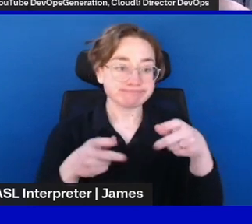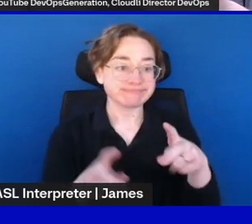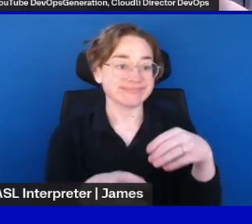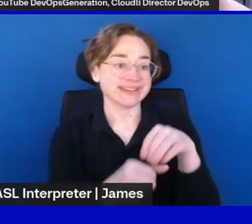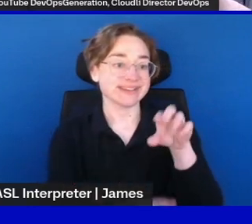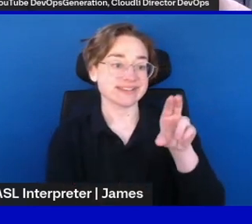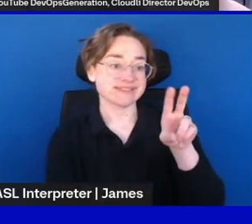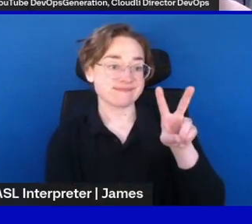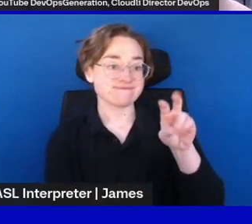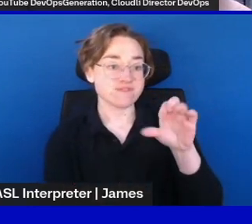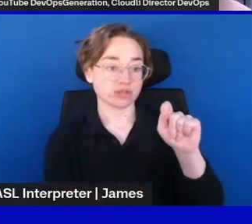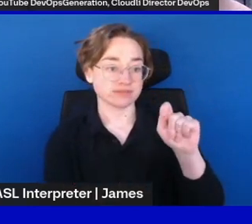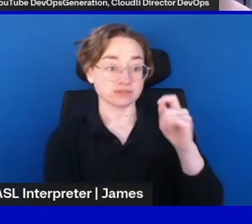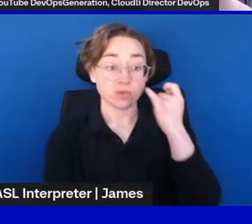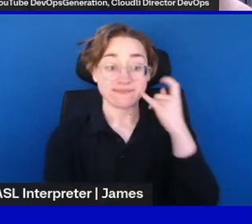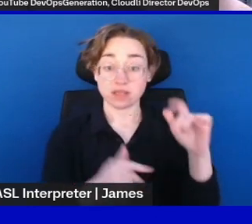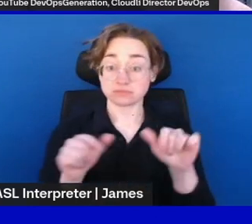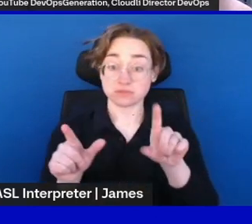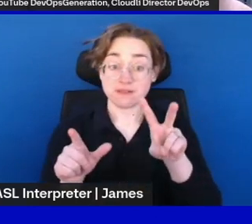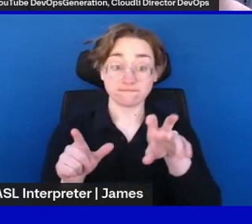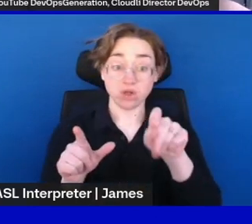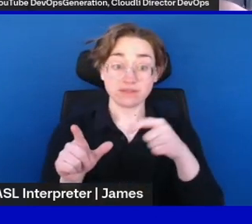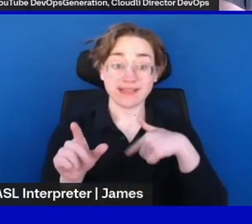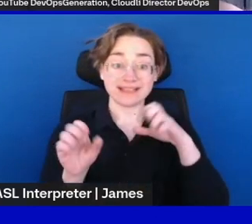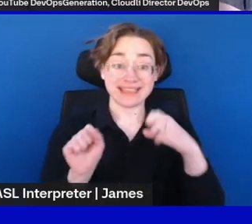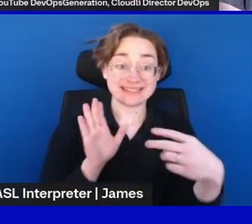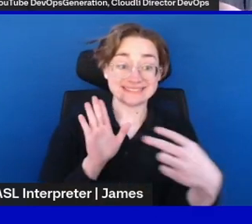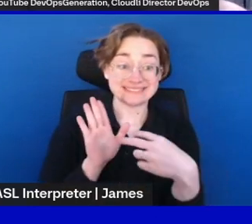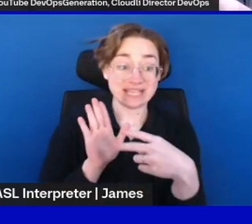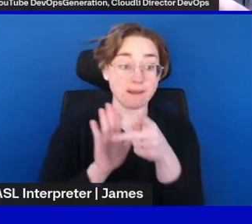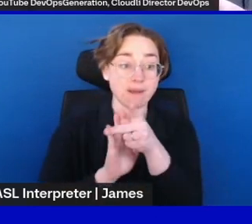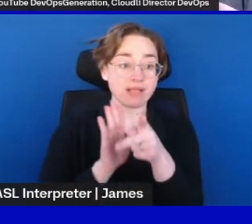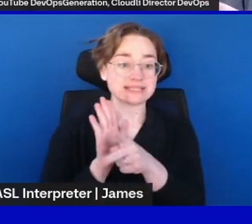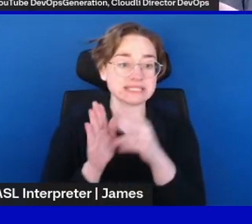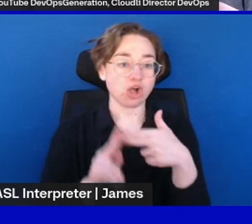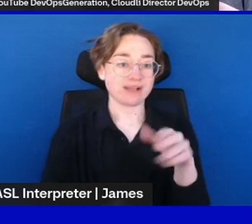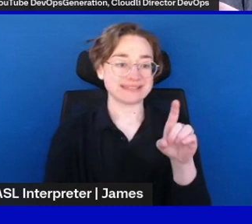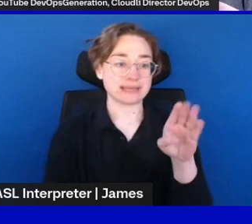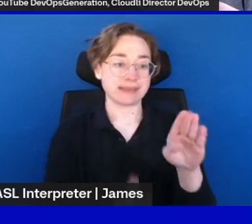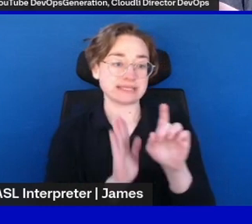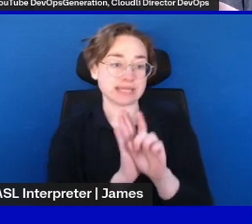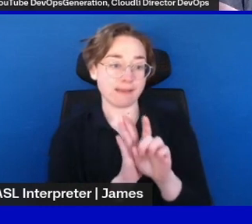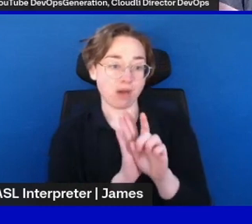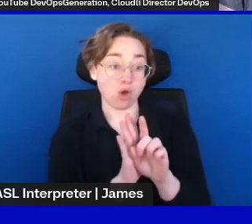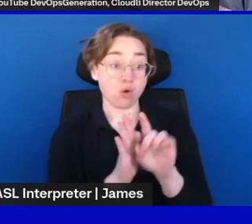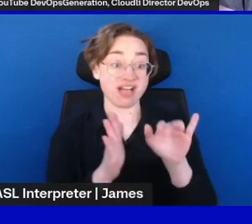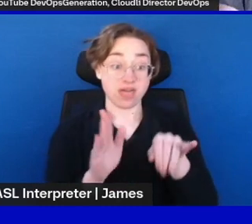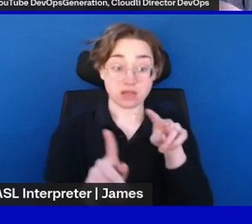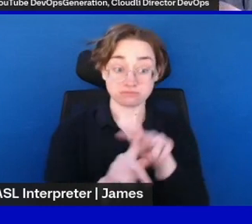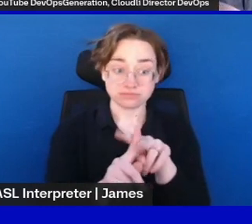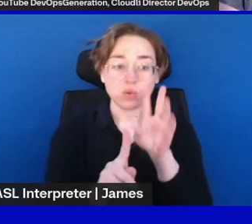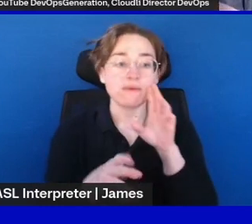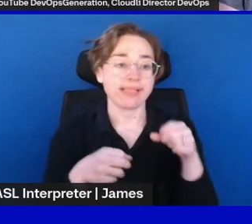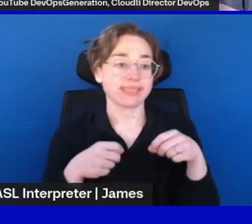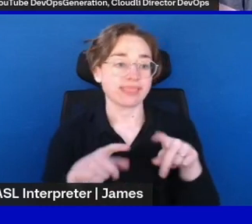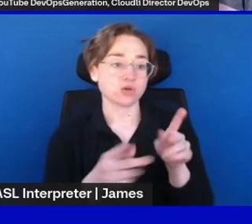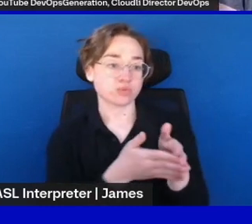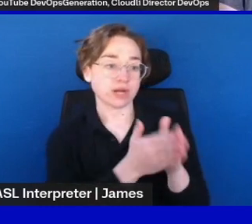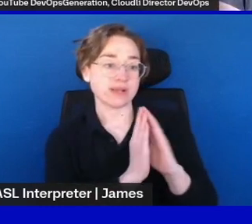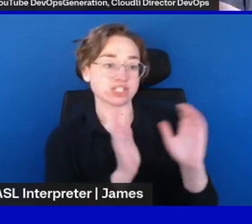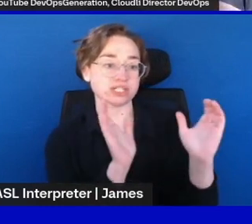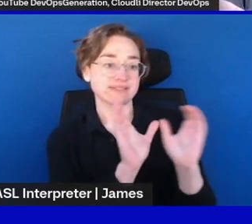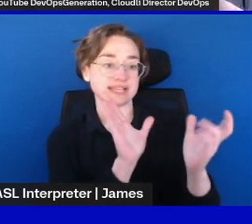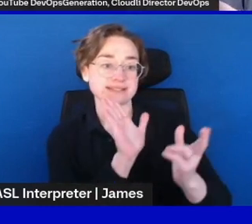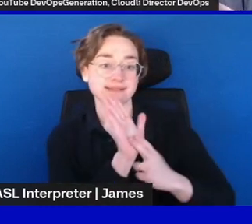into Vault, we can see that I have a policy called database demo that's going to allow us to request a certificate be